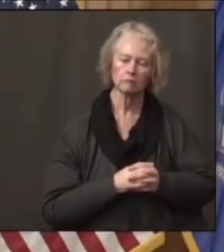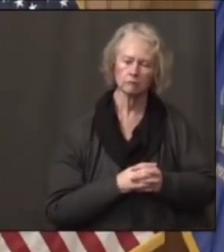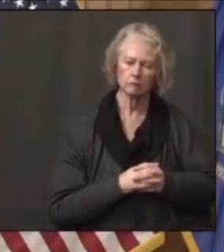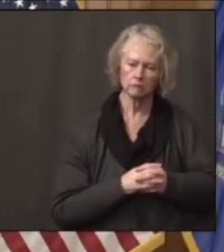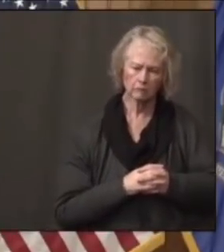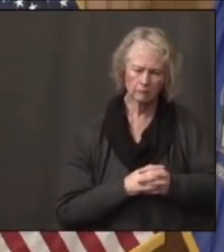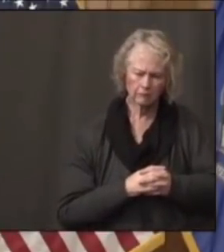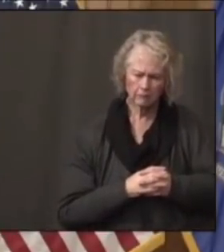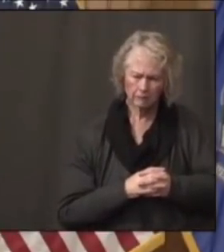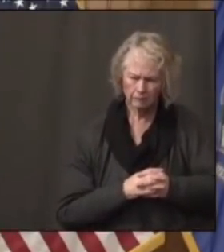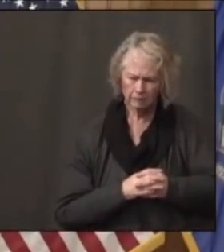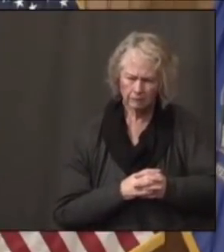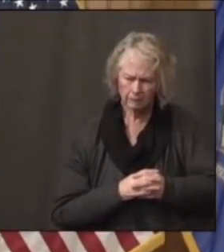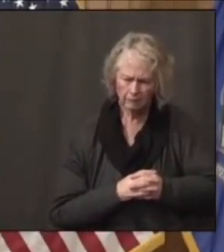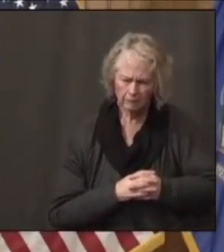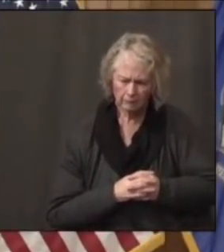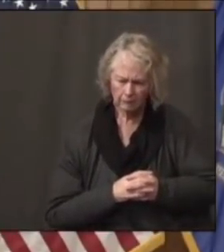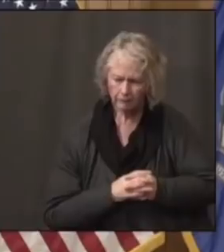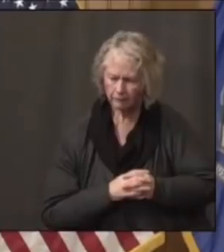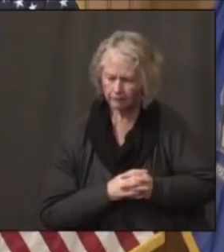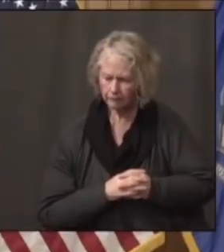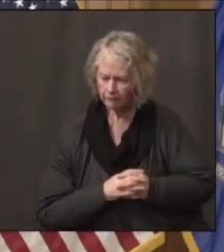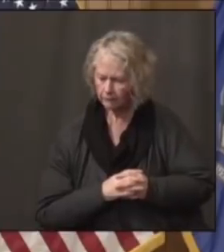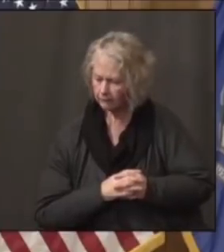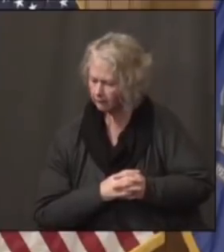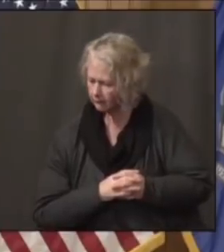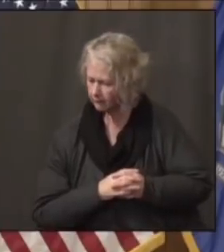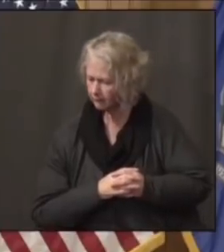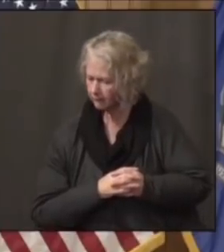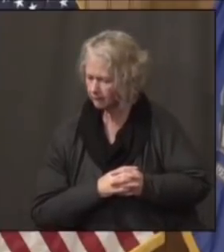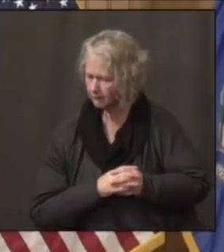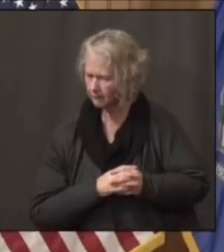In terms of